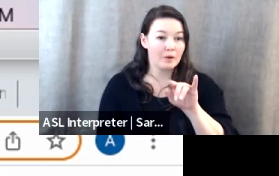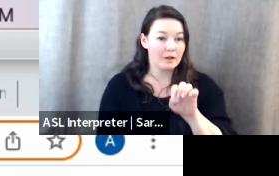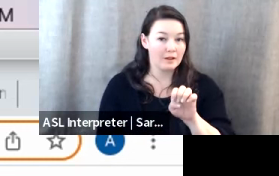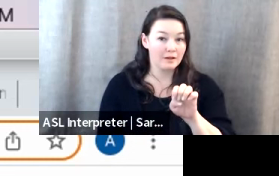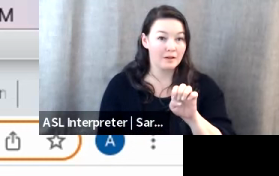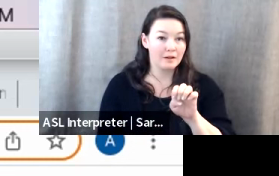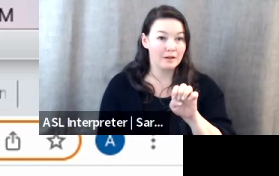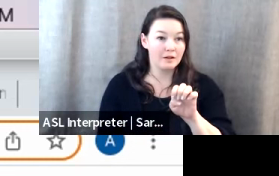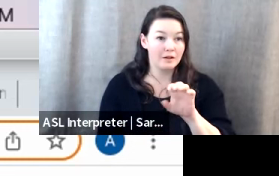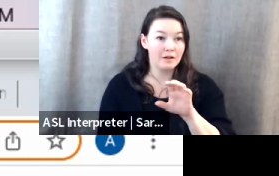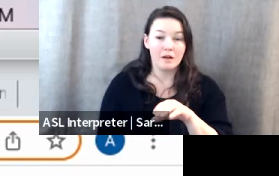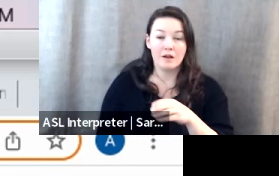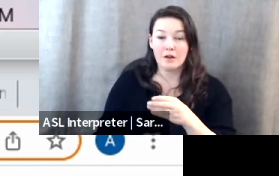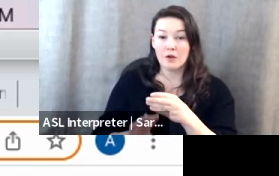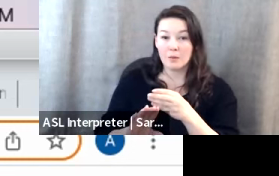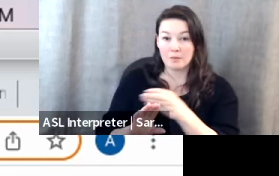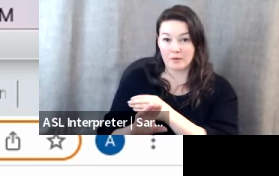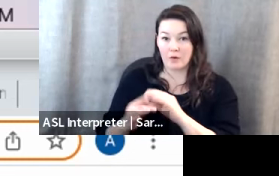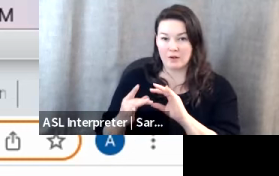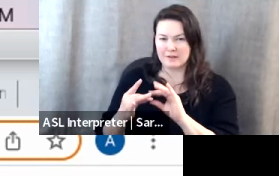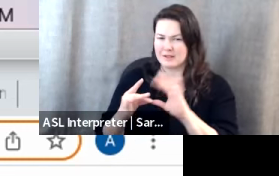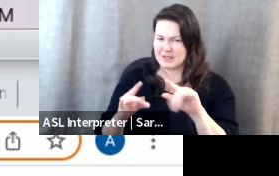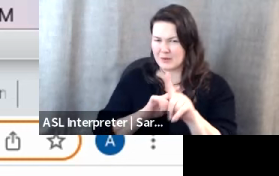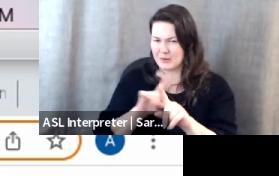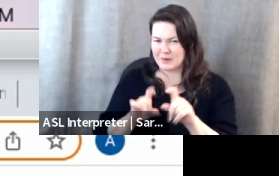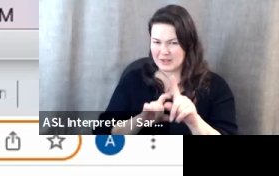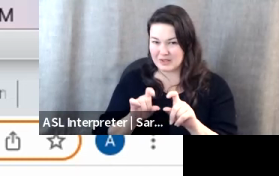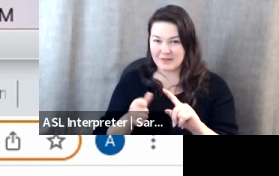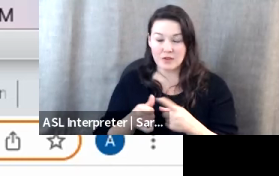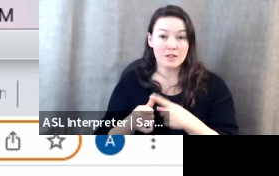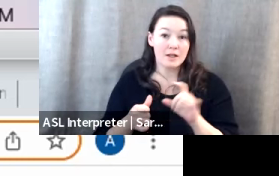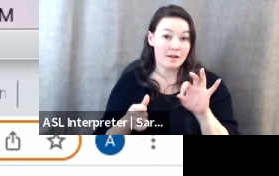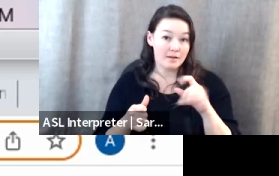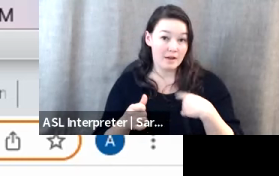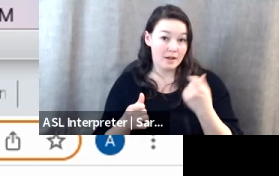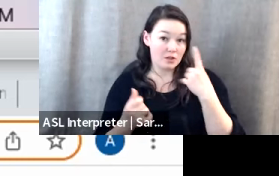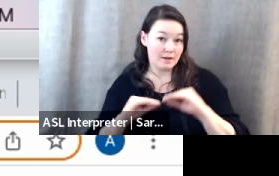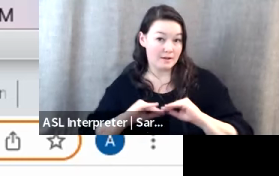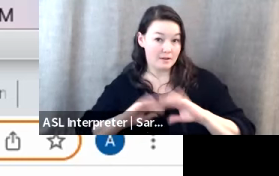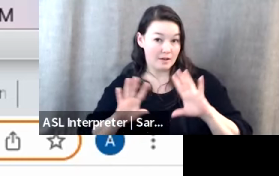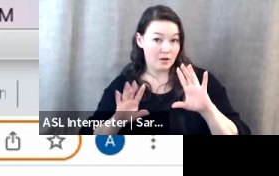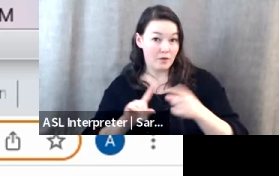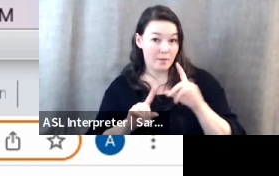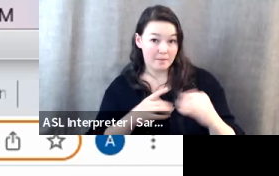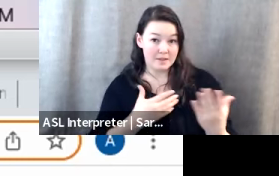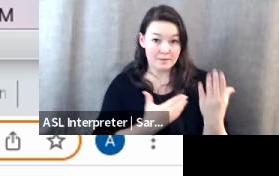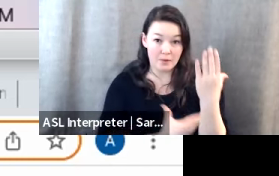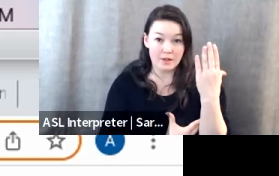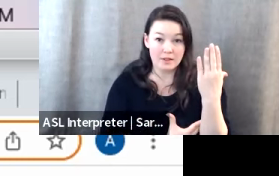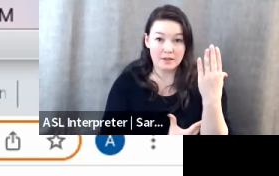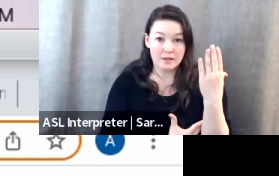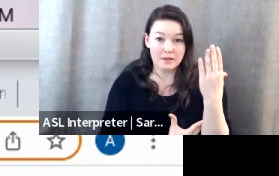Yeah, I guess before sharing ideas, I just have a couple clarifying questions. If I understood the presentation this morning correctly, that the like